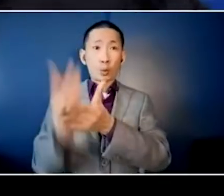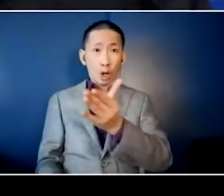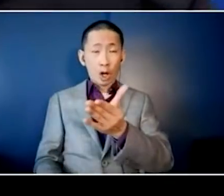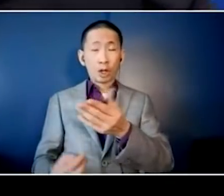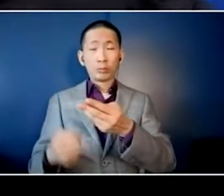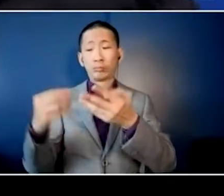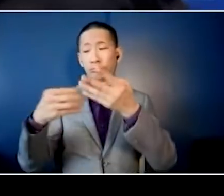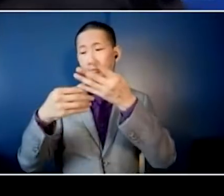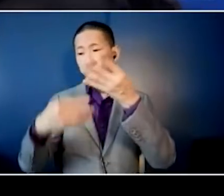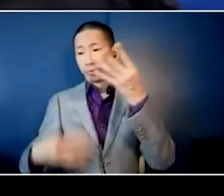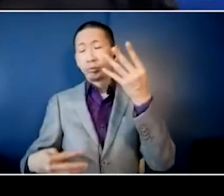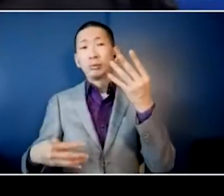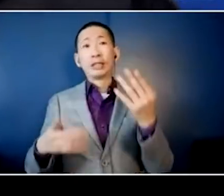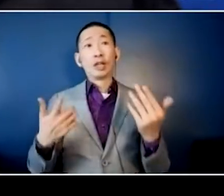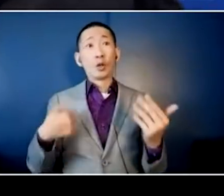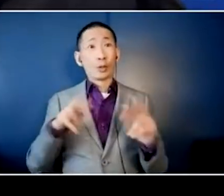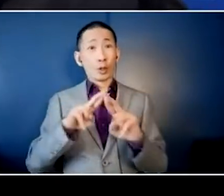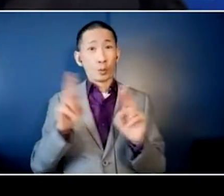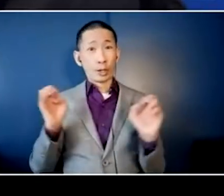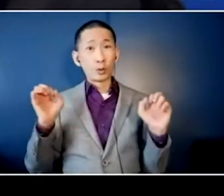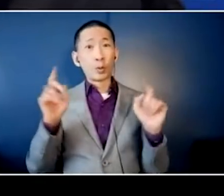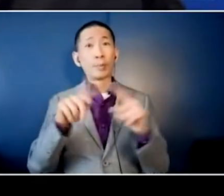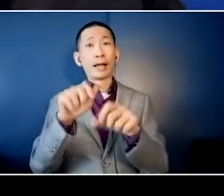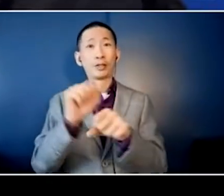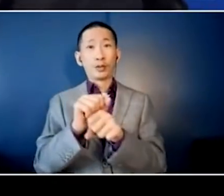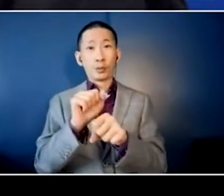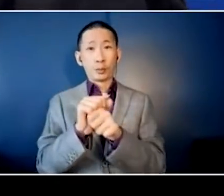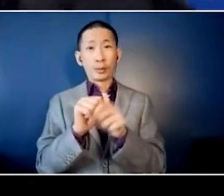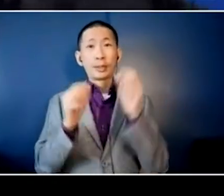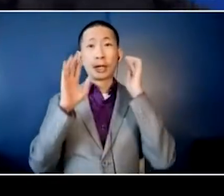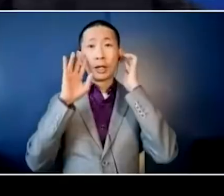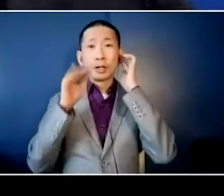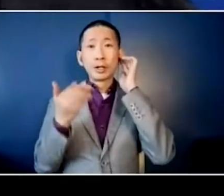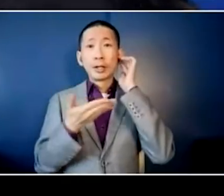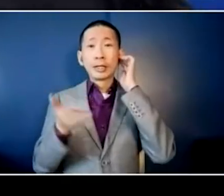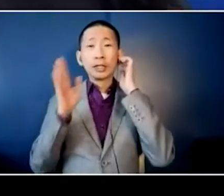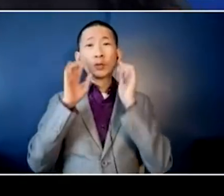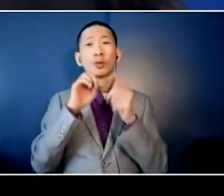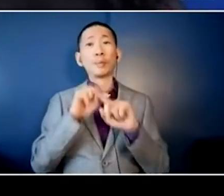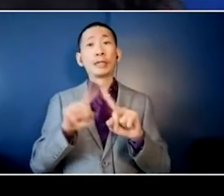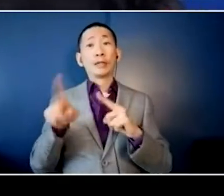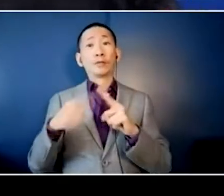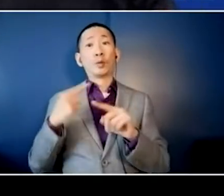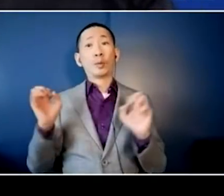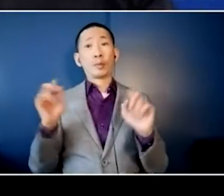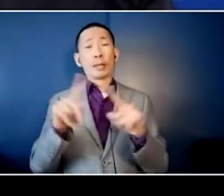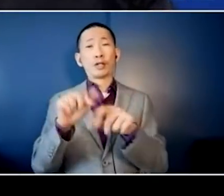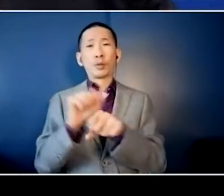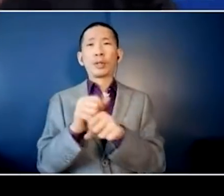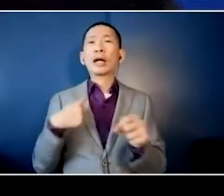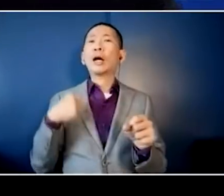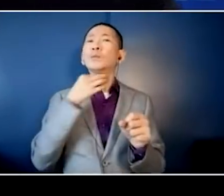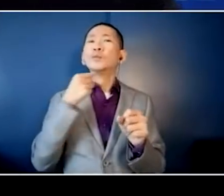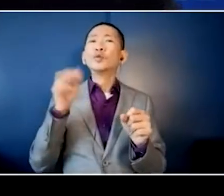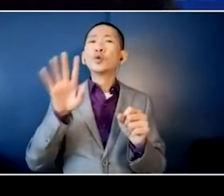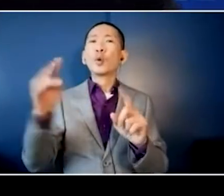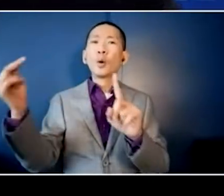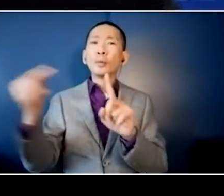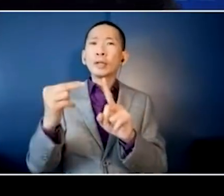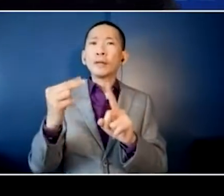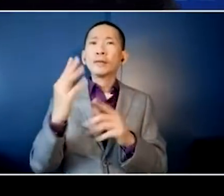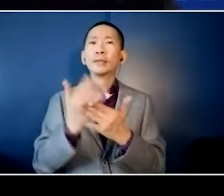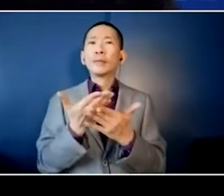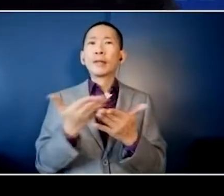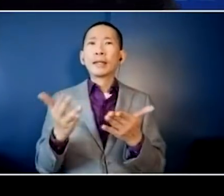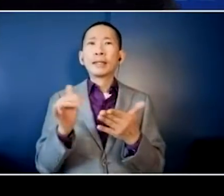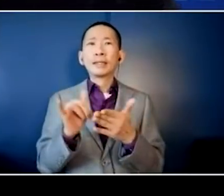are all ready to get back to work and know things are going to be pretty different when we do. And I'd love to get your perspectives on some of the things that are on the